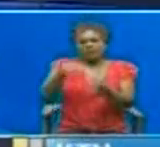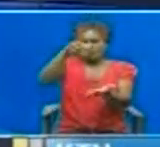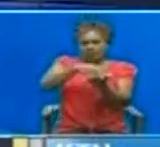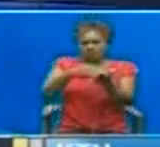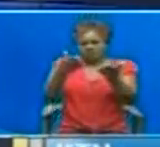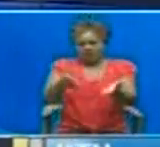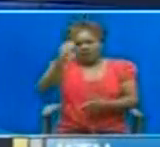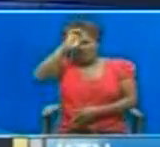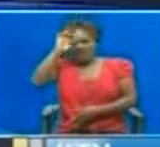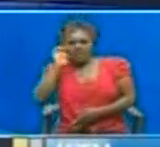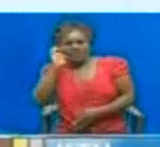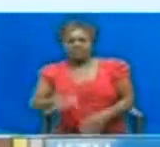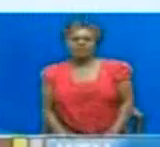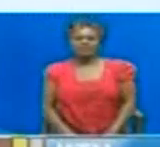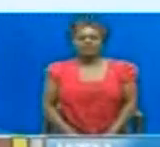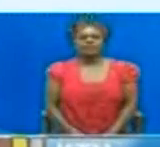moment. I'm Edith Kimani.